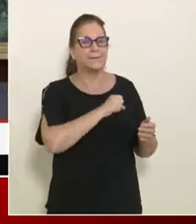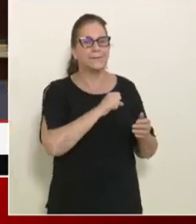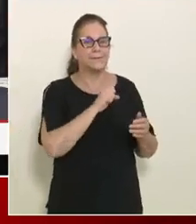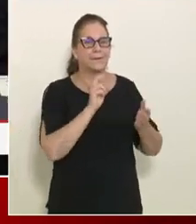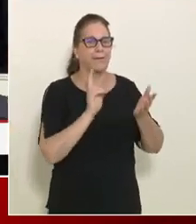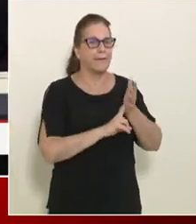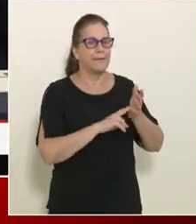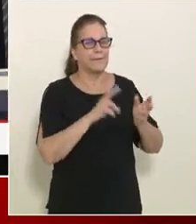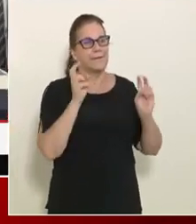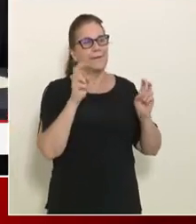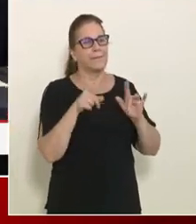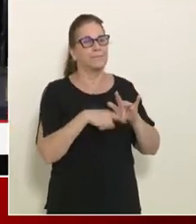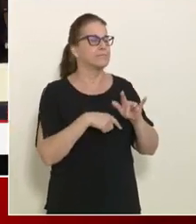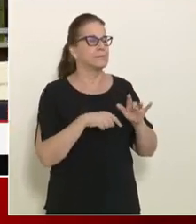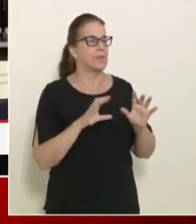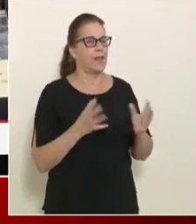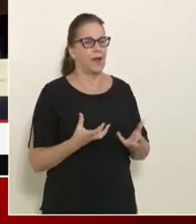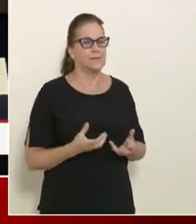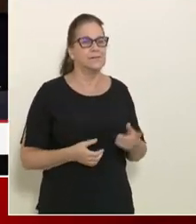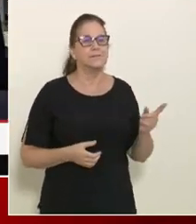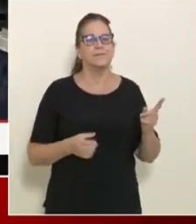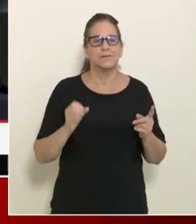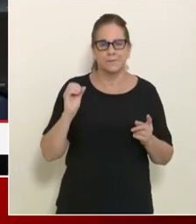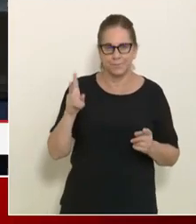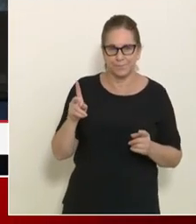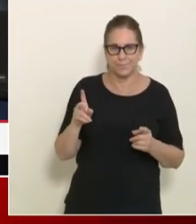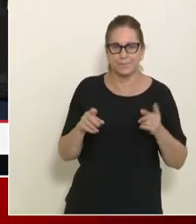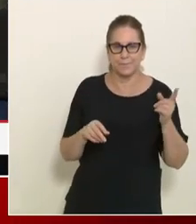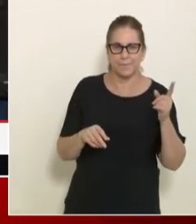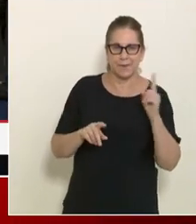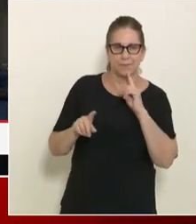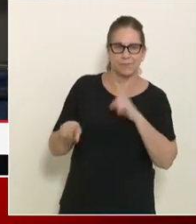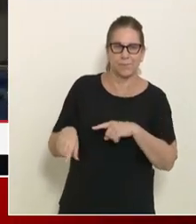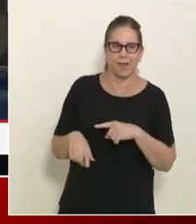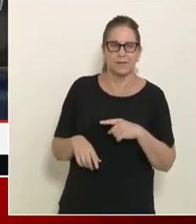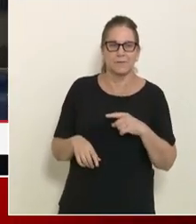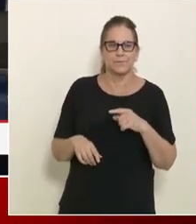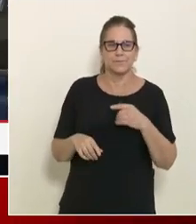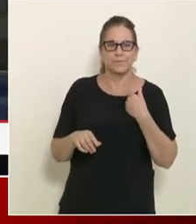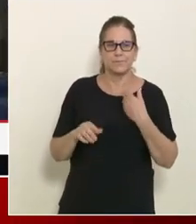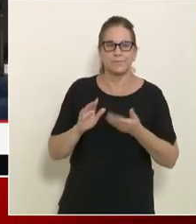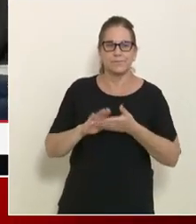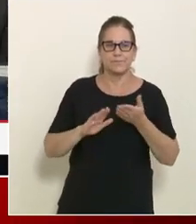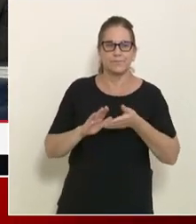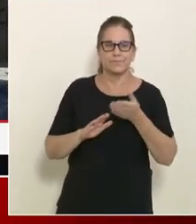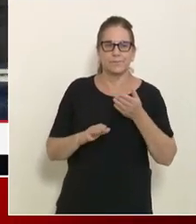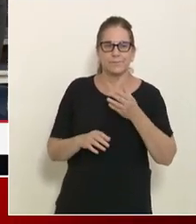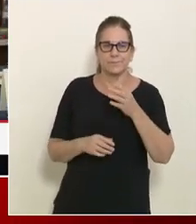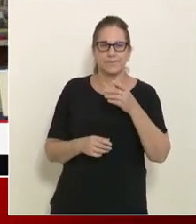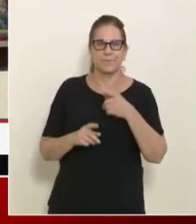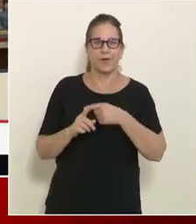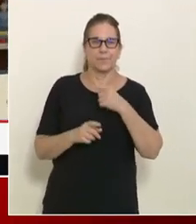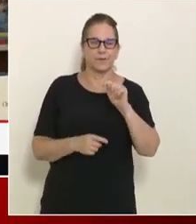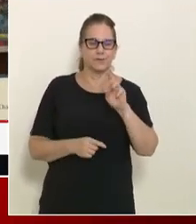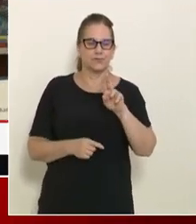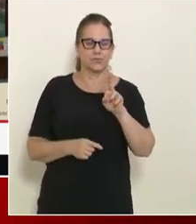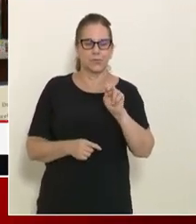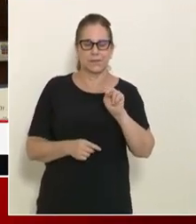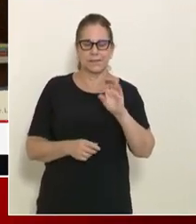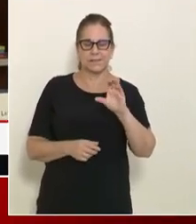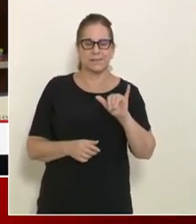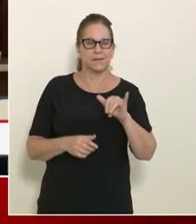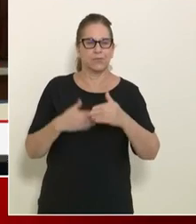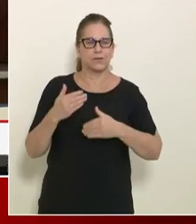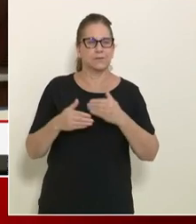to operate from our truancy procedures should students not be present and be actively engaged. In